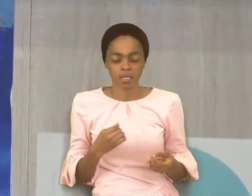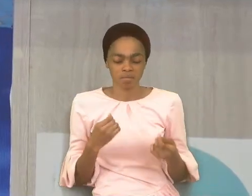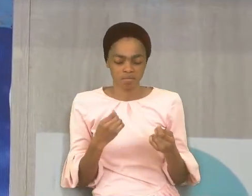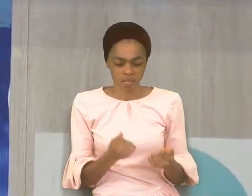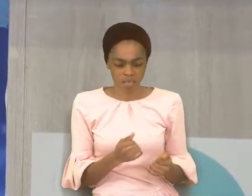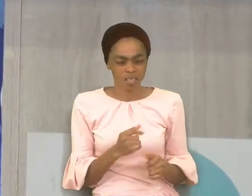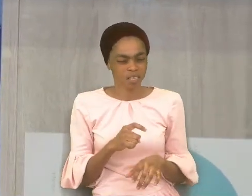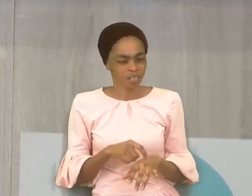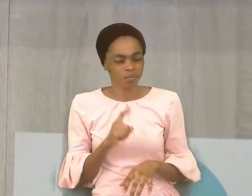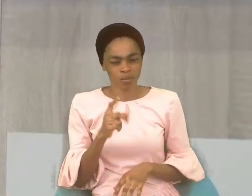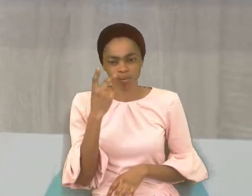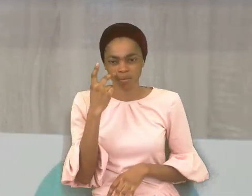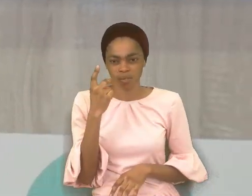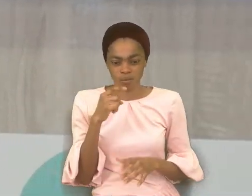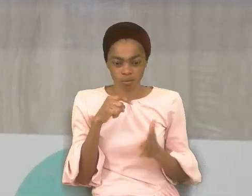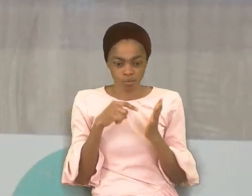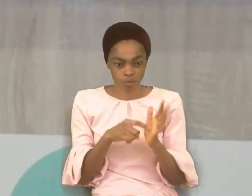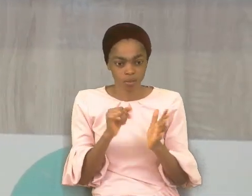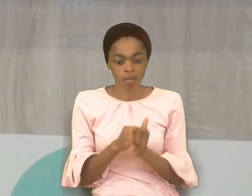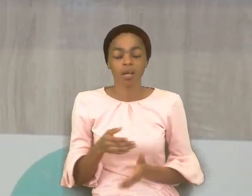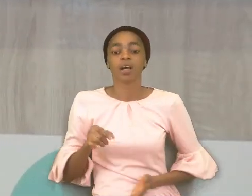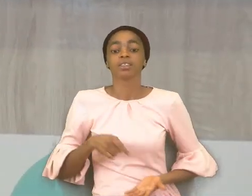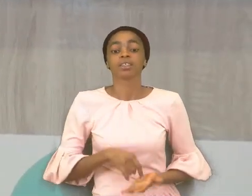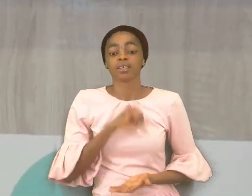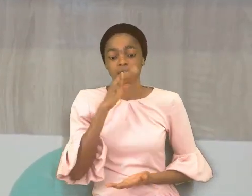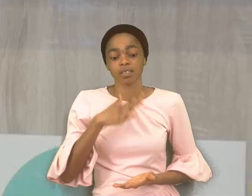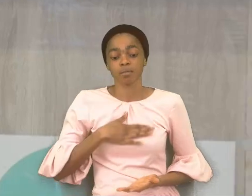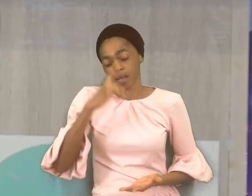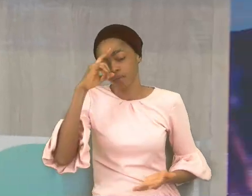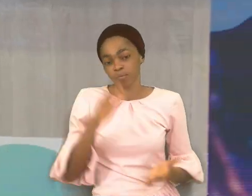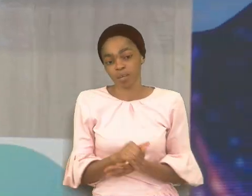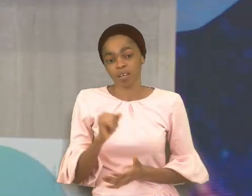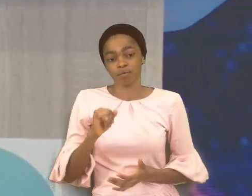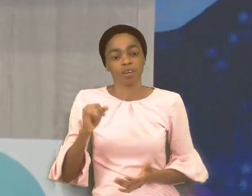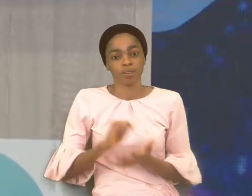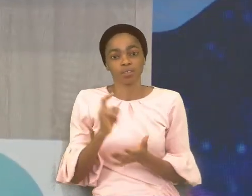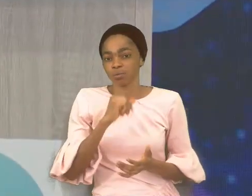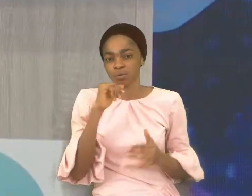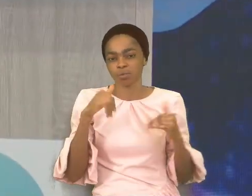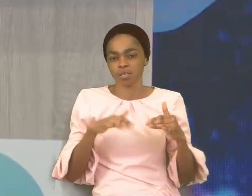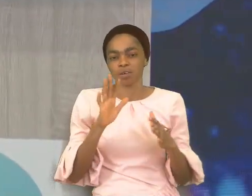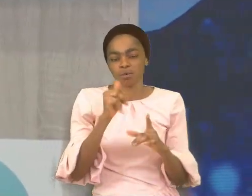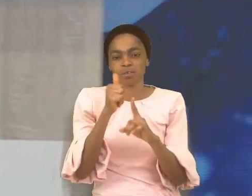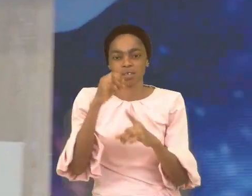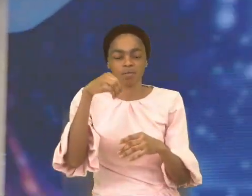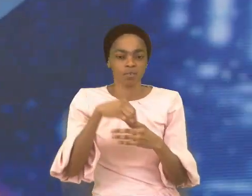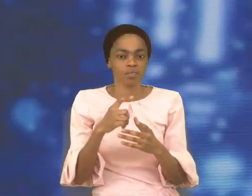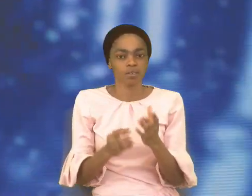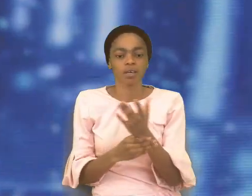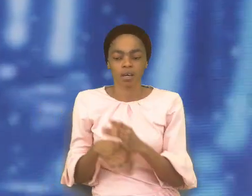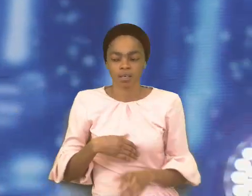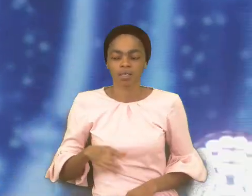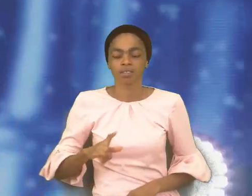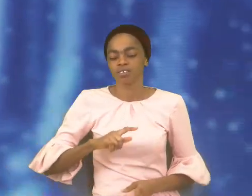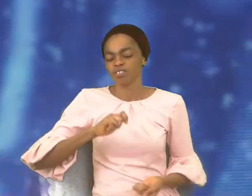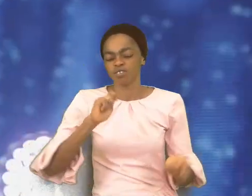sell yourself into their hands, then they turn around and they become persecutors. But thank